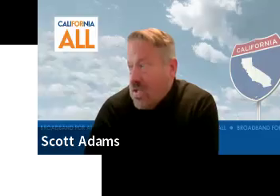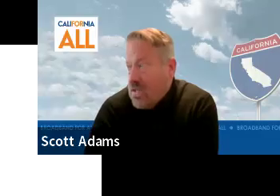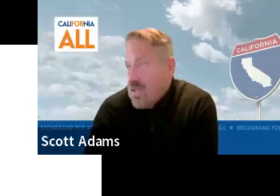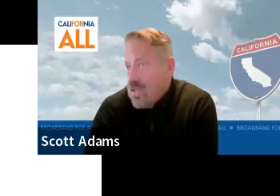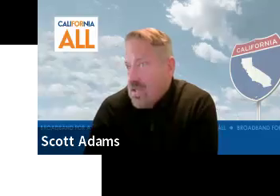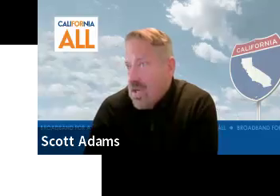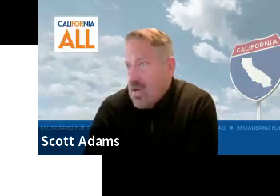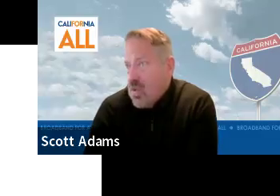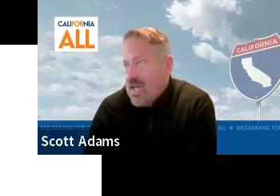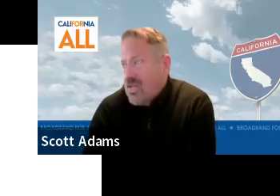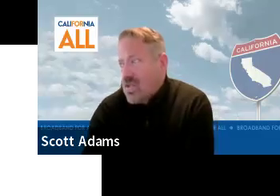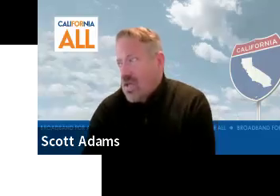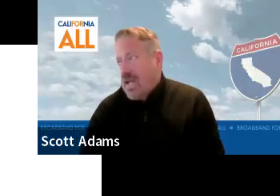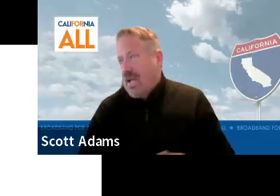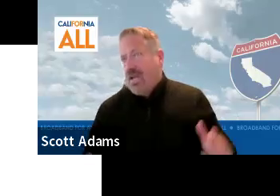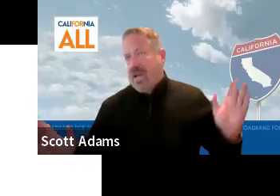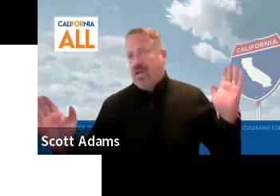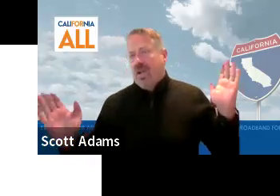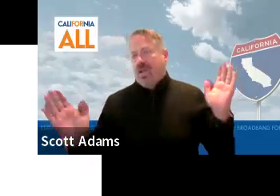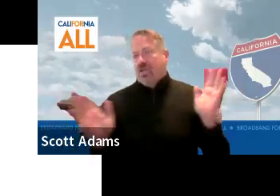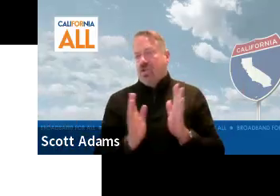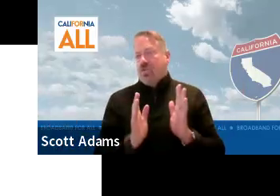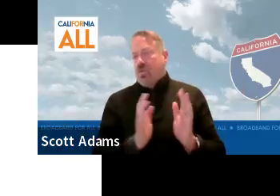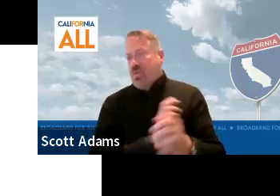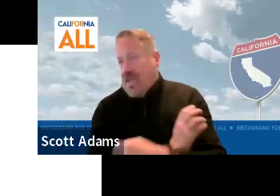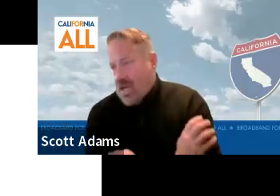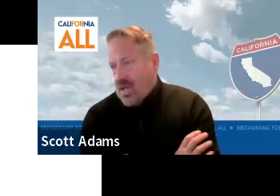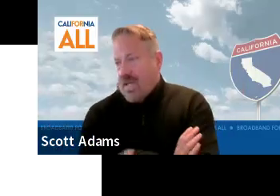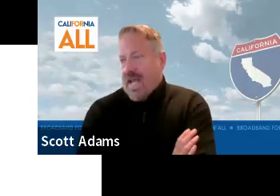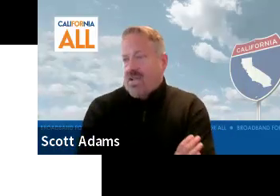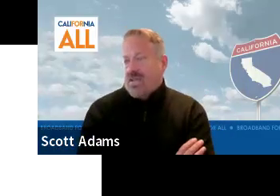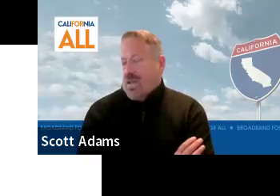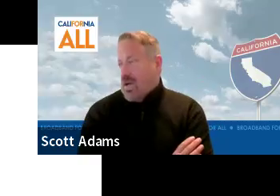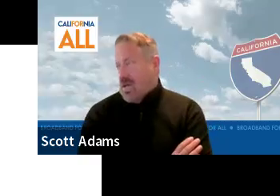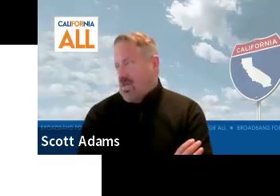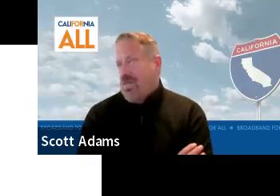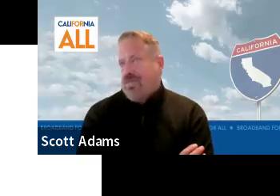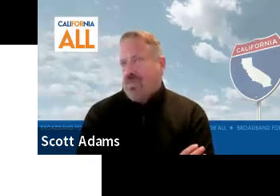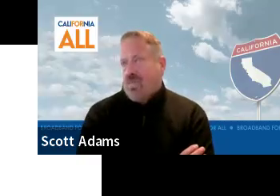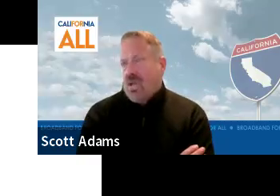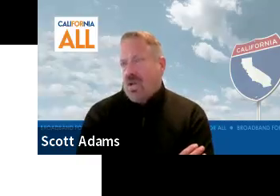we wanted to we're going to consolidate and go through the next